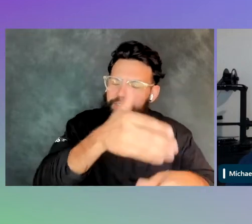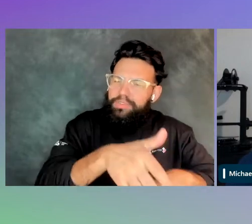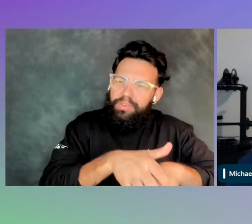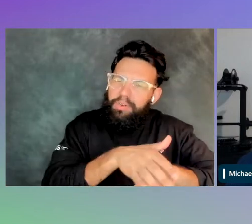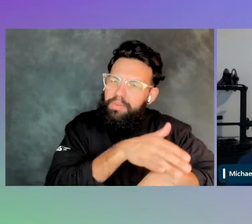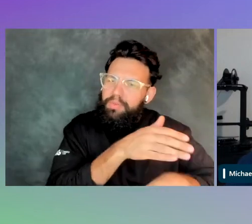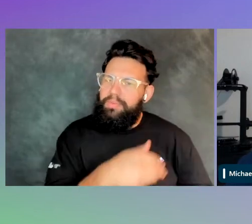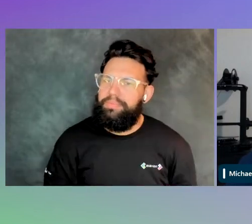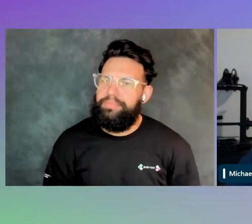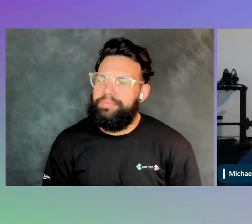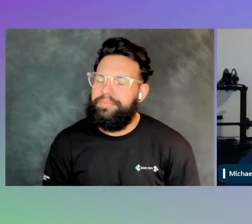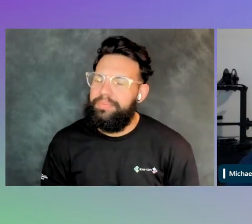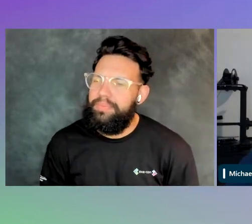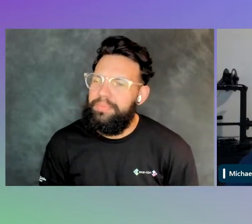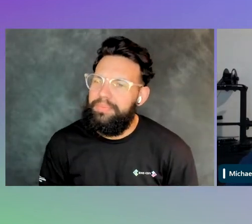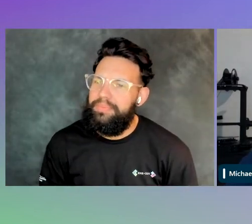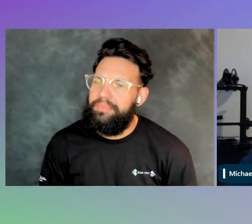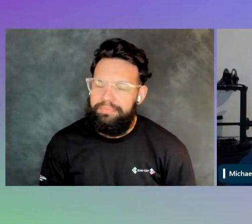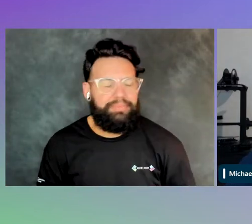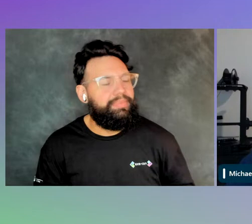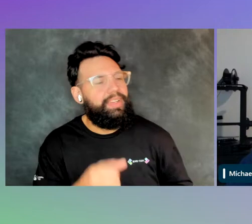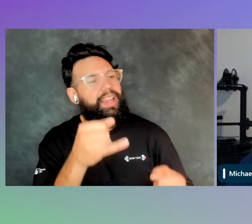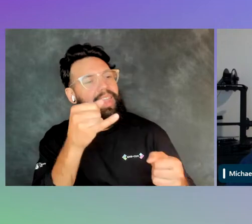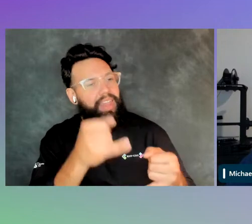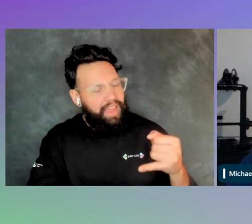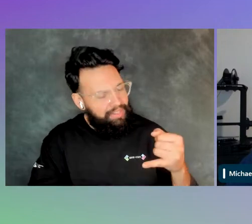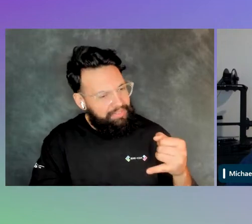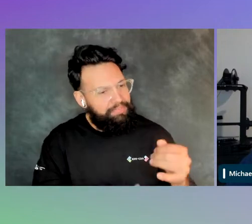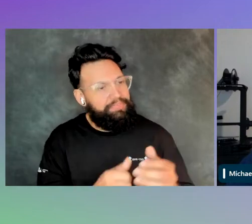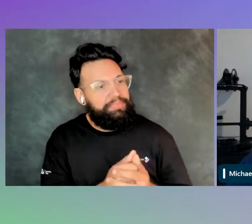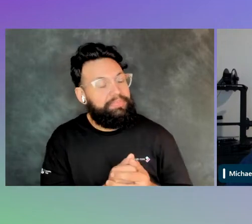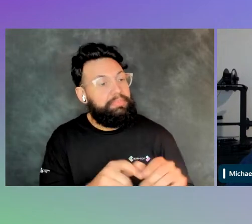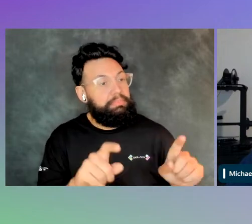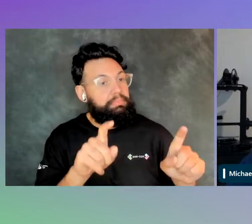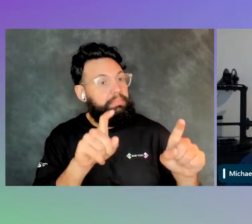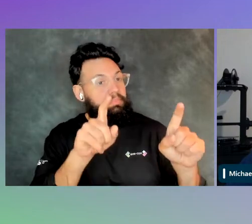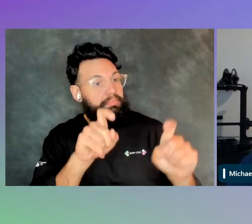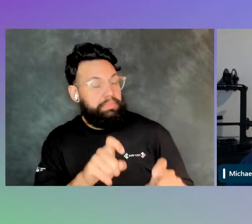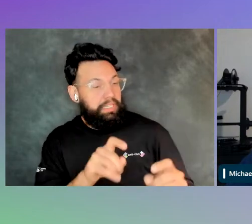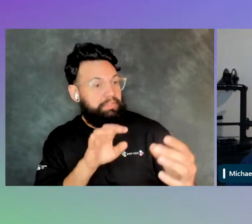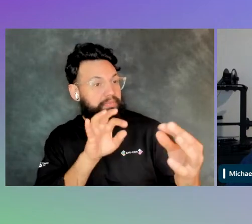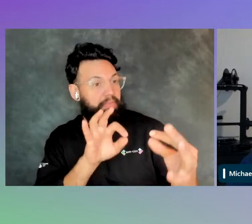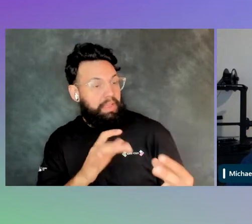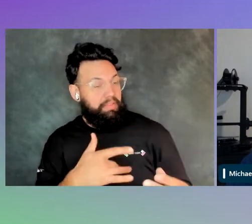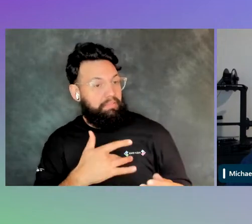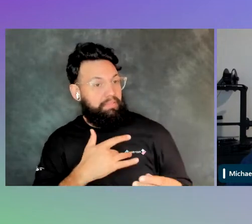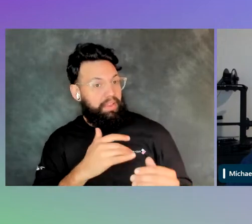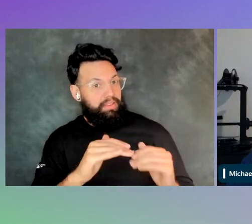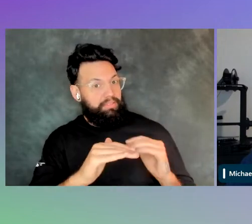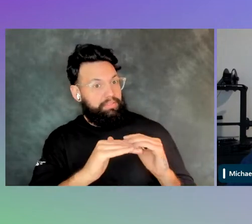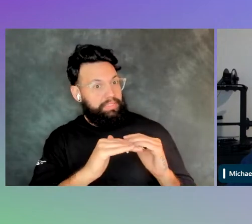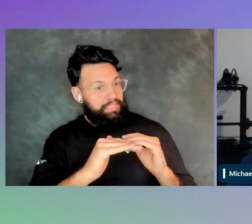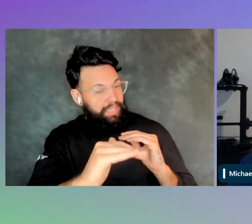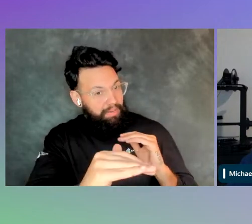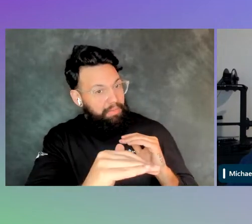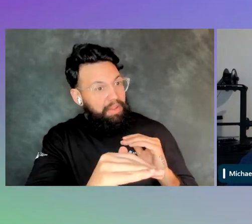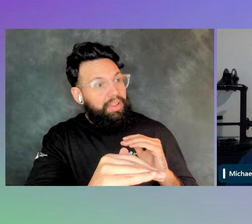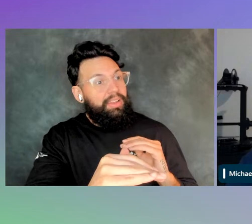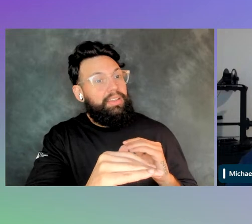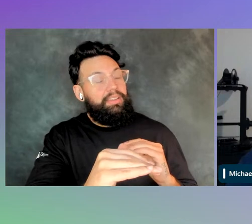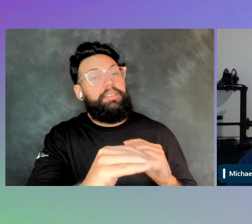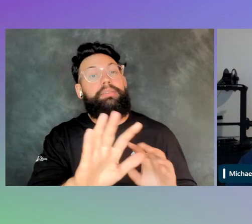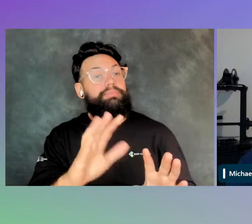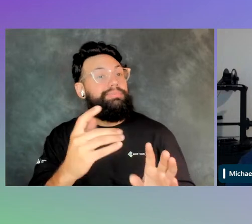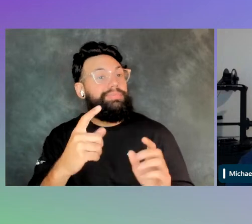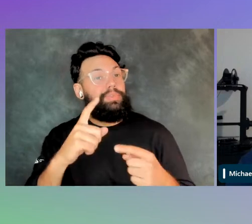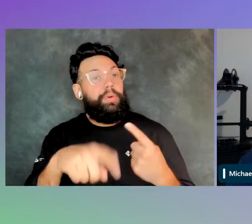And last one here, is the test feedback quite stable? What's been your experience of refixing issues that